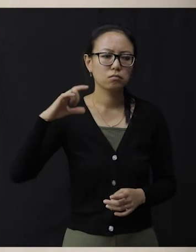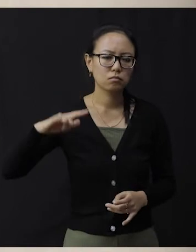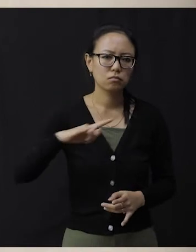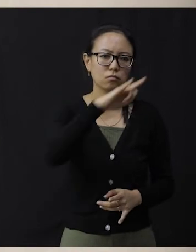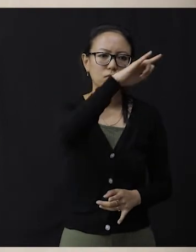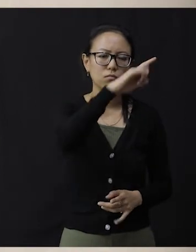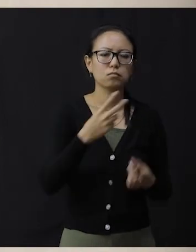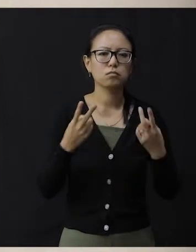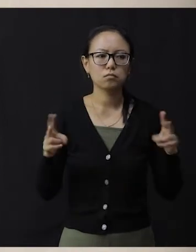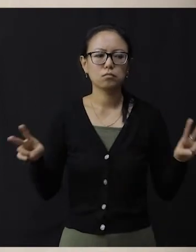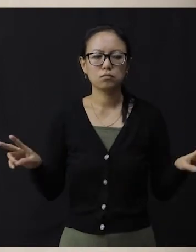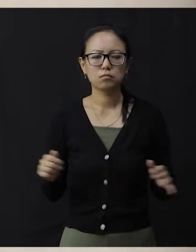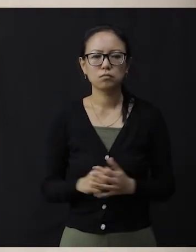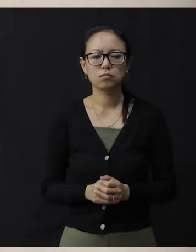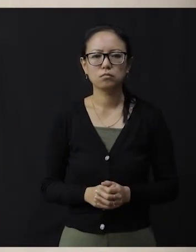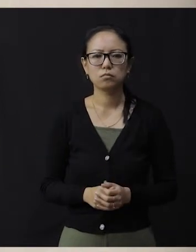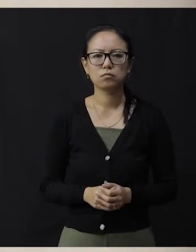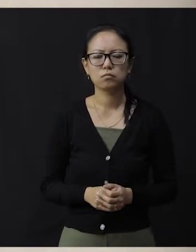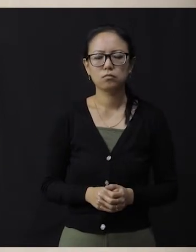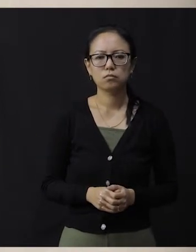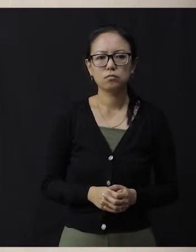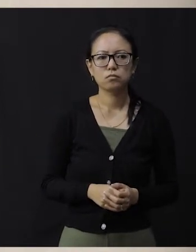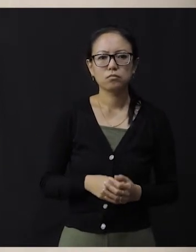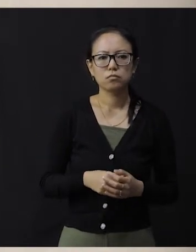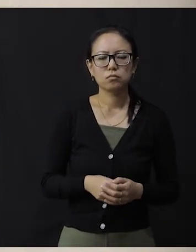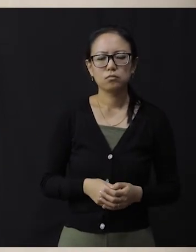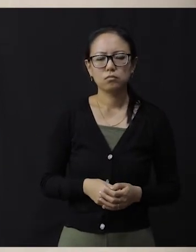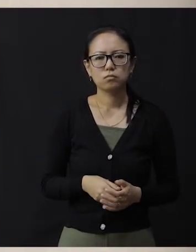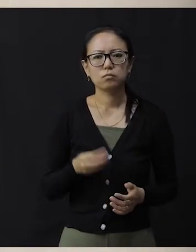these different vehicles that help us to carry